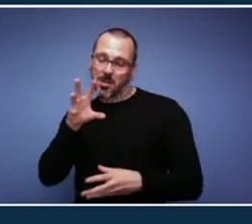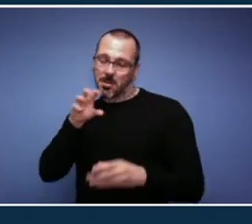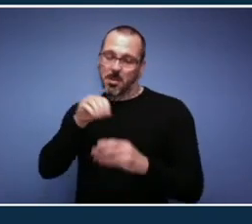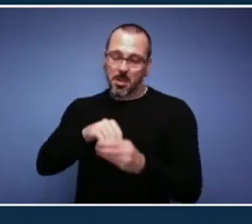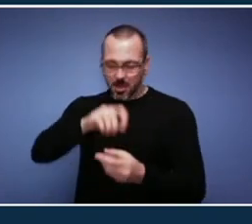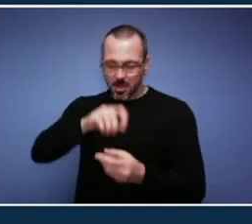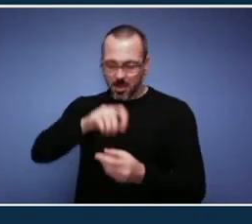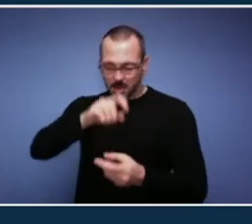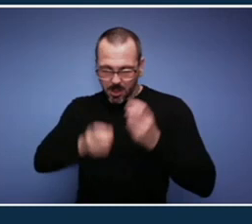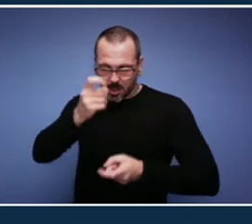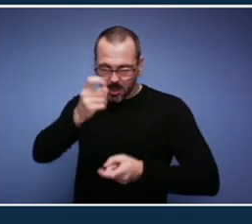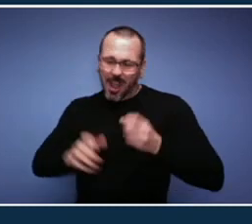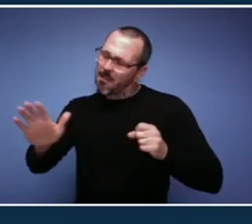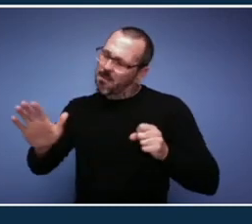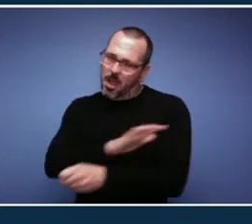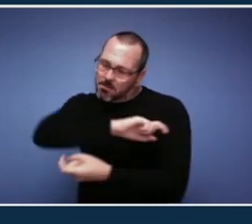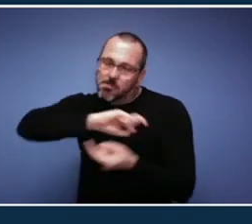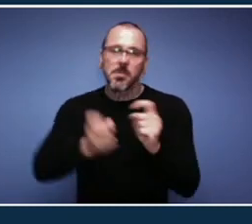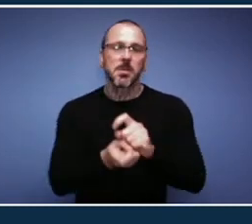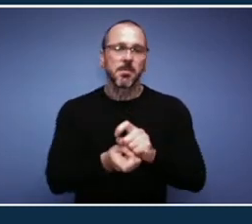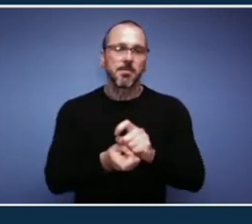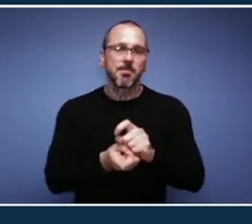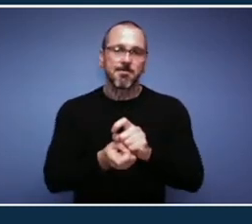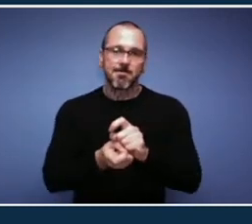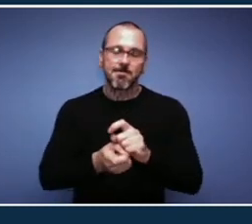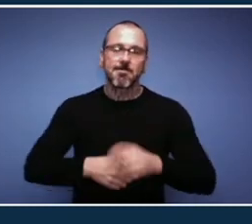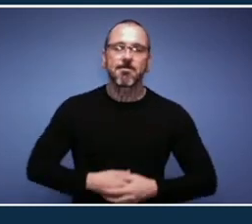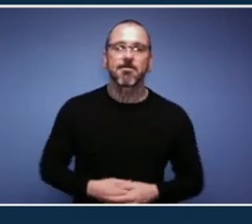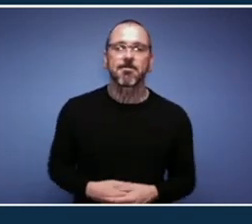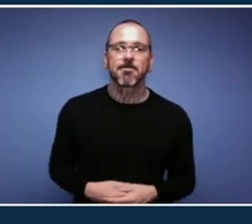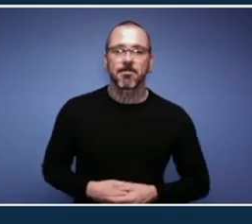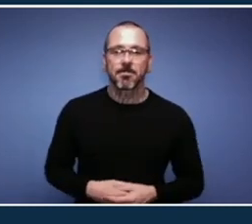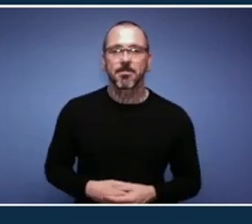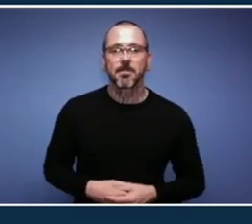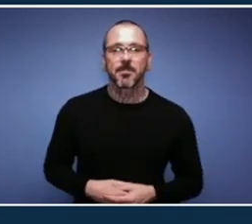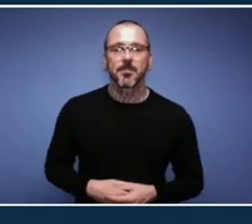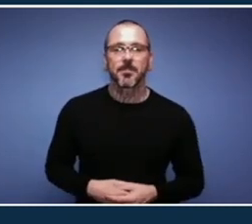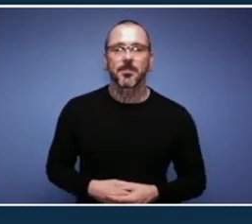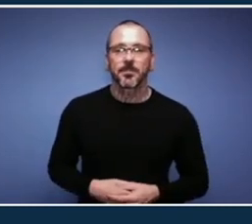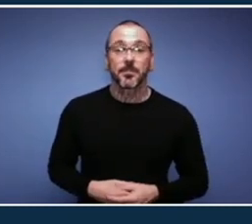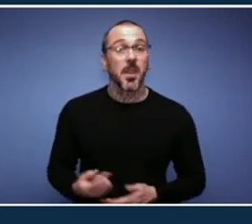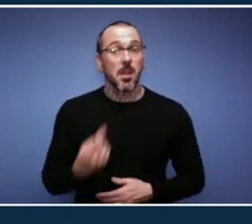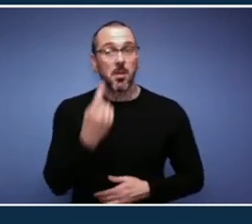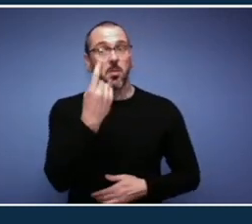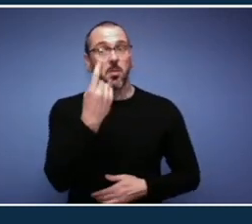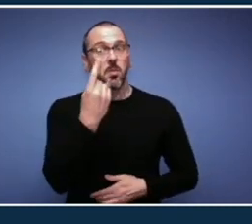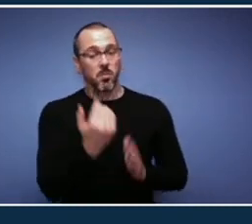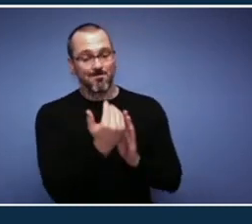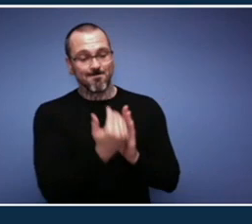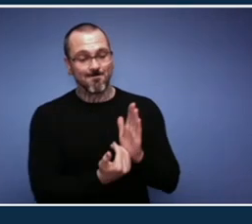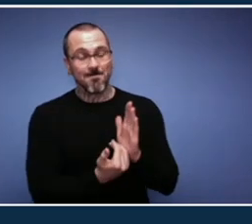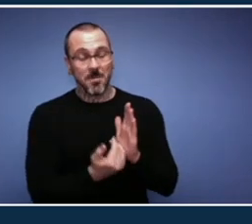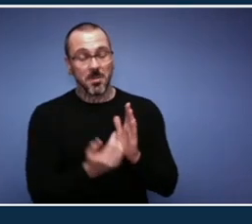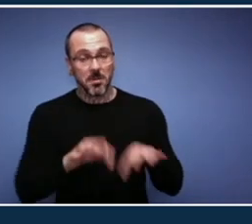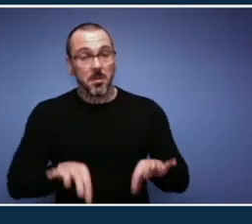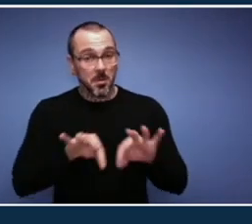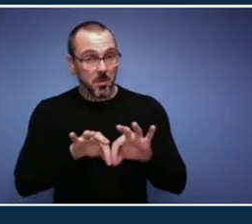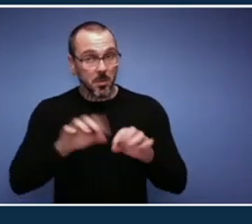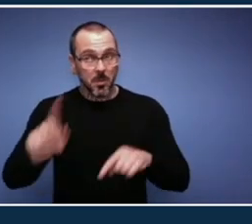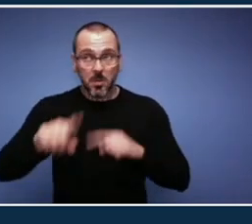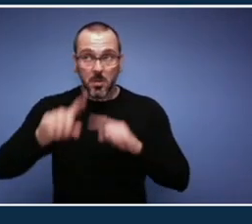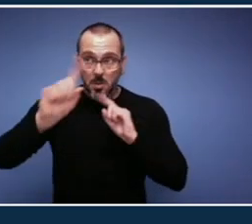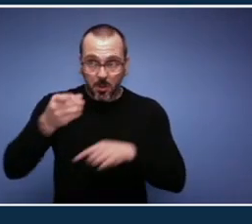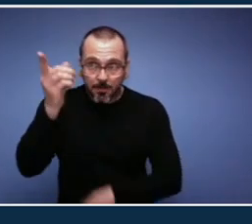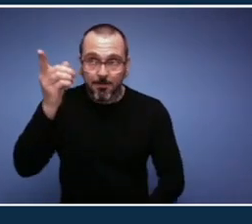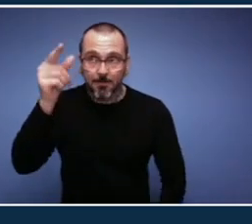And a really important part of this order is that the government's actions in making the changes